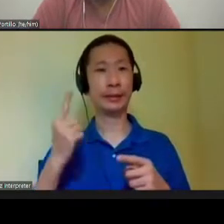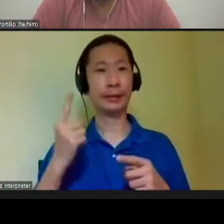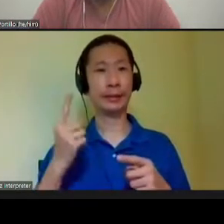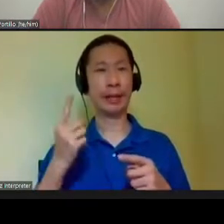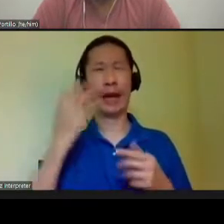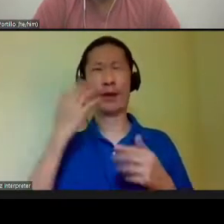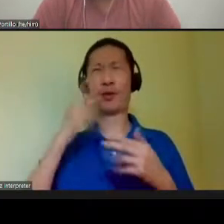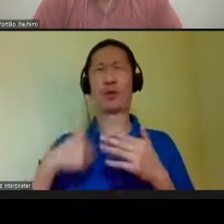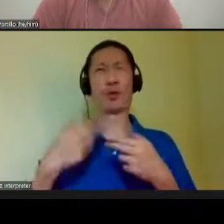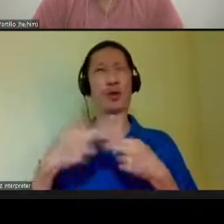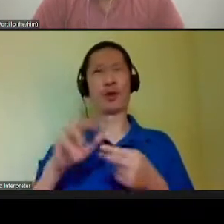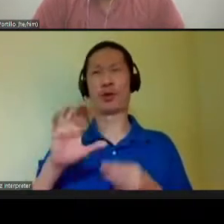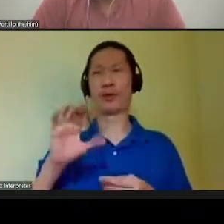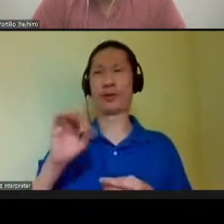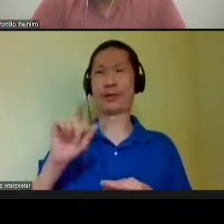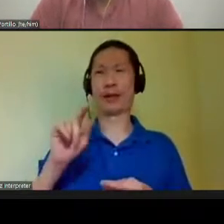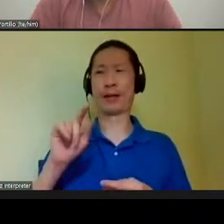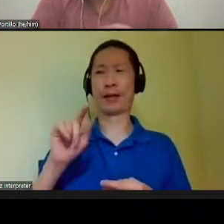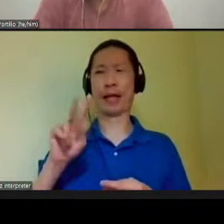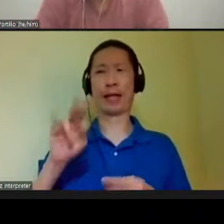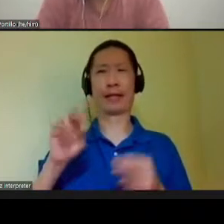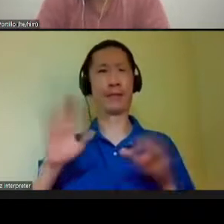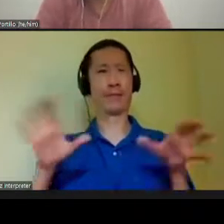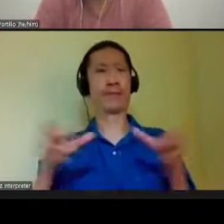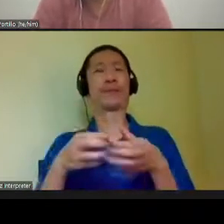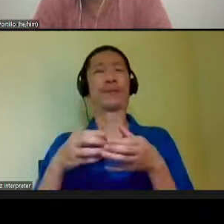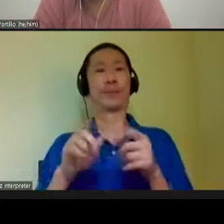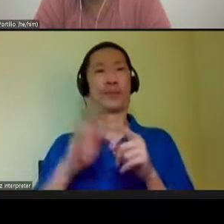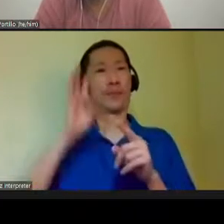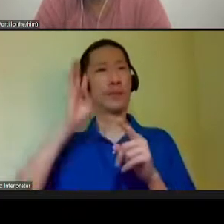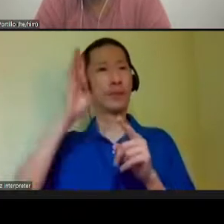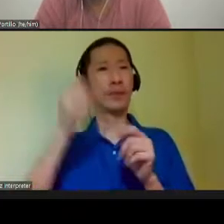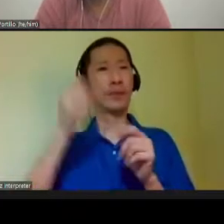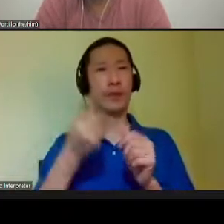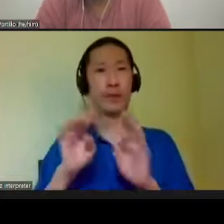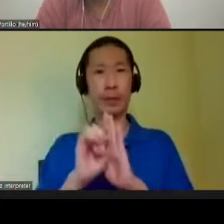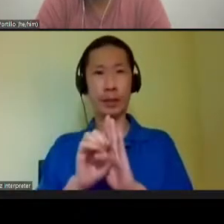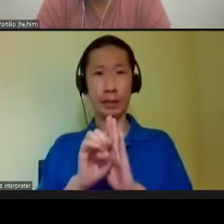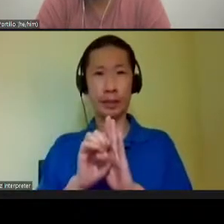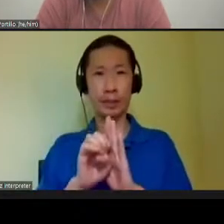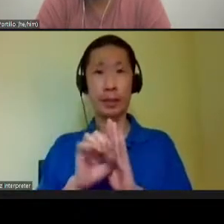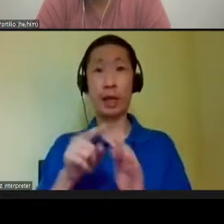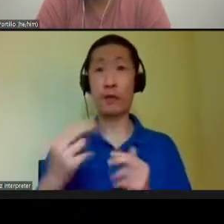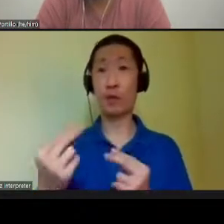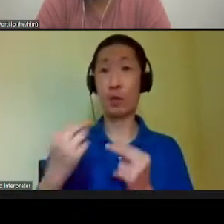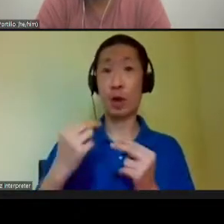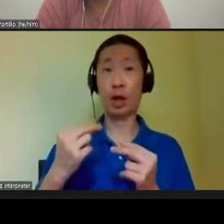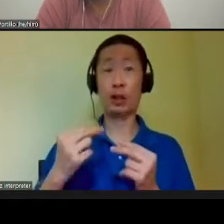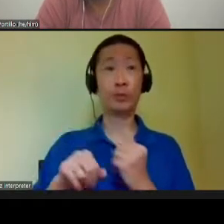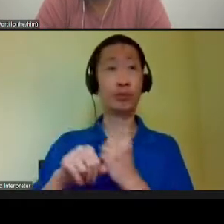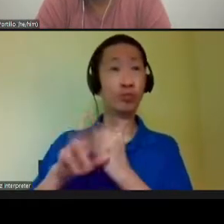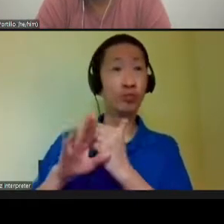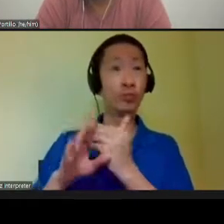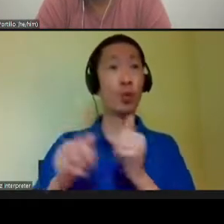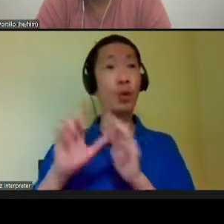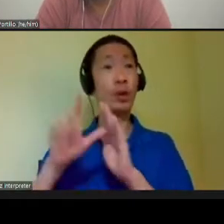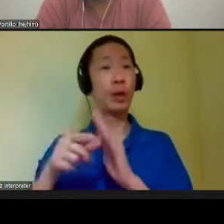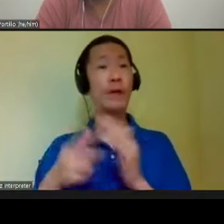our collective is, to come up with a few examples. If you are watching this live or later, please feel